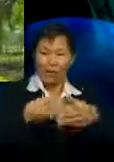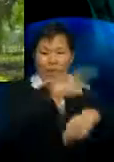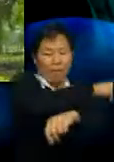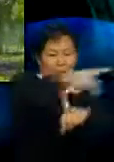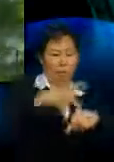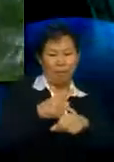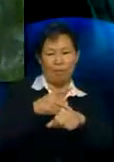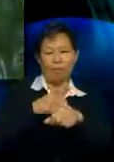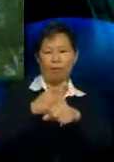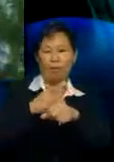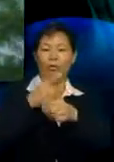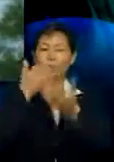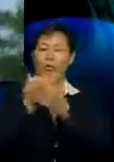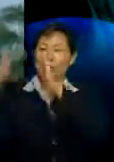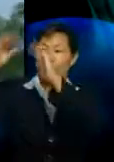palm plantations.